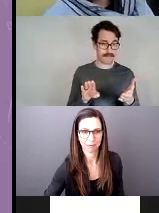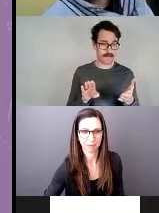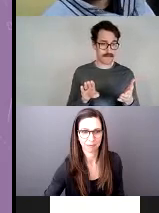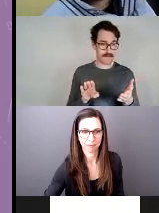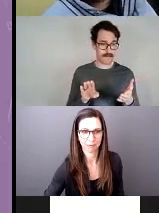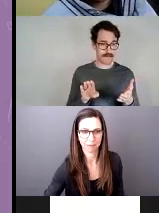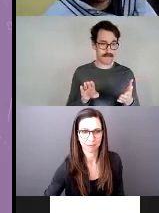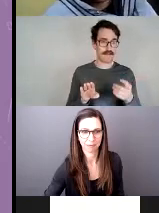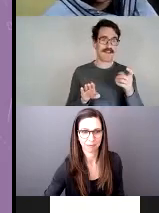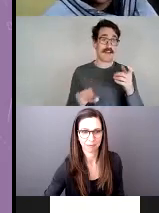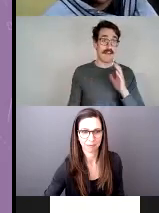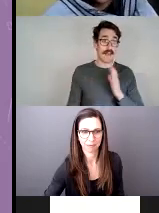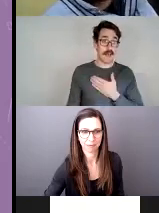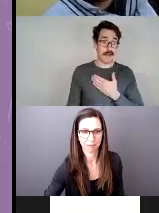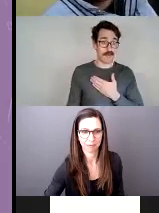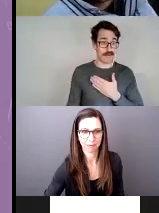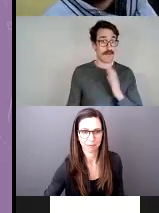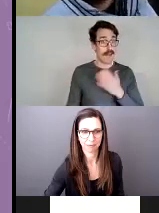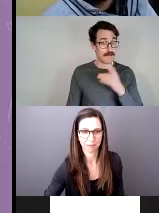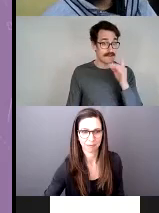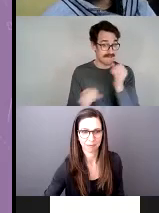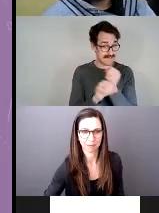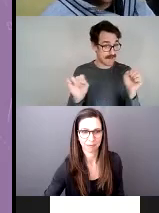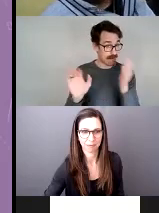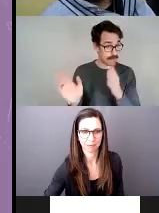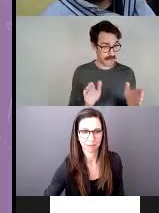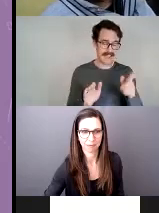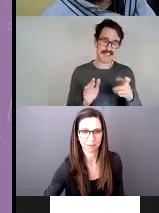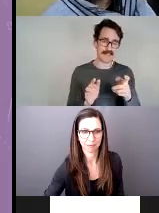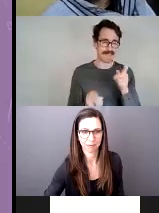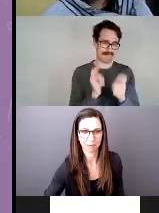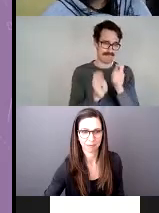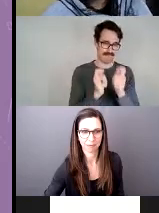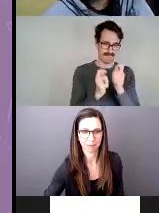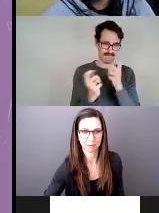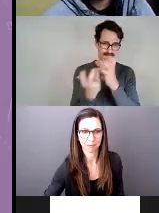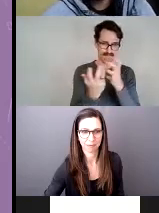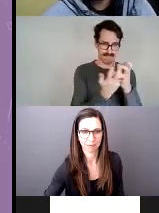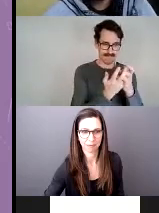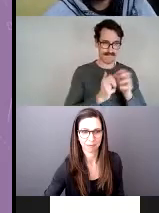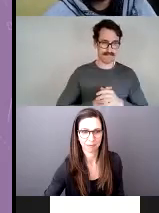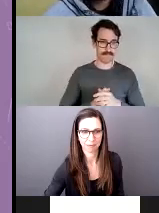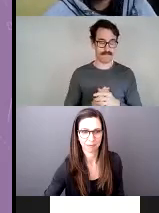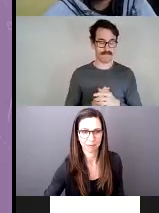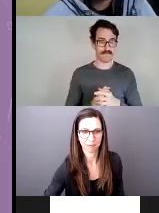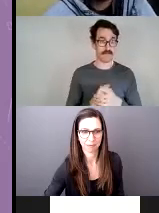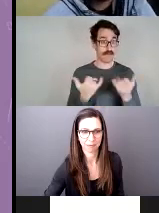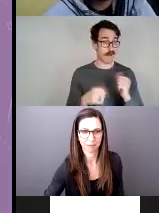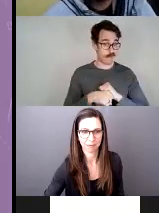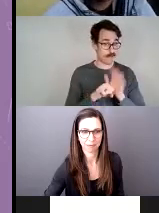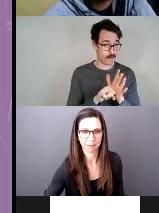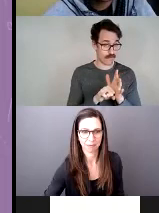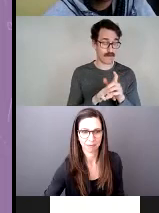to modify our safety plan for each caller. In the past, we did that, but we're finding that during the COVID-19 right now, we had to